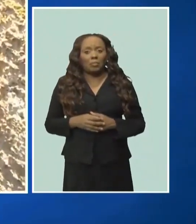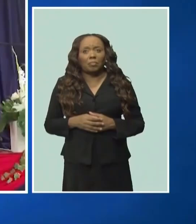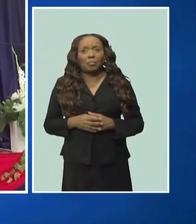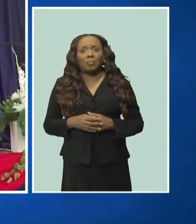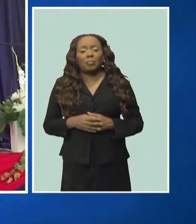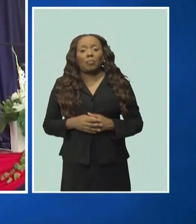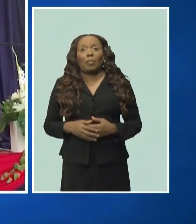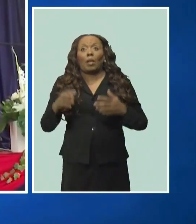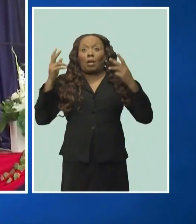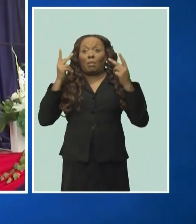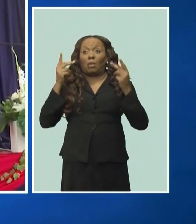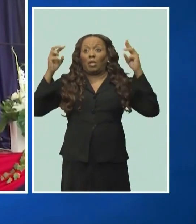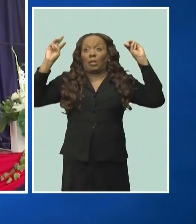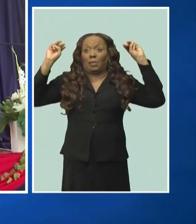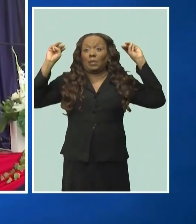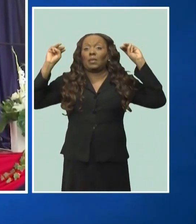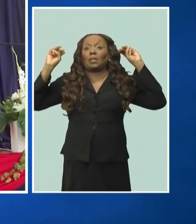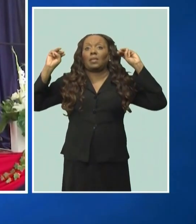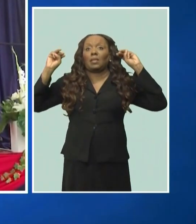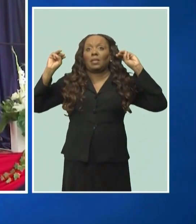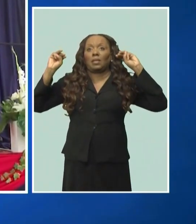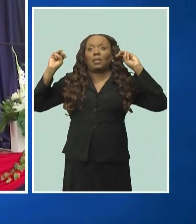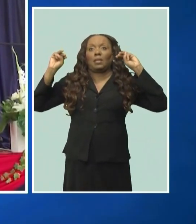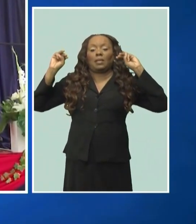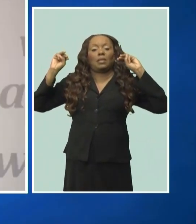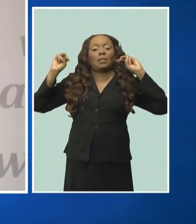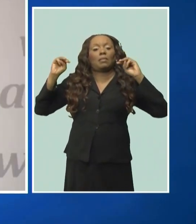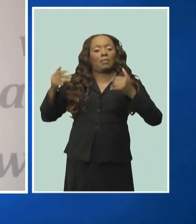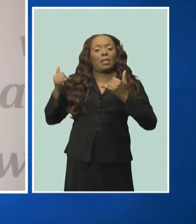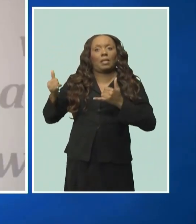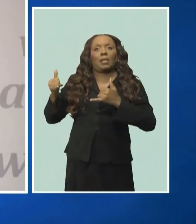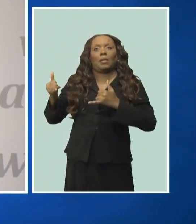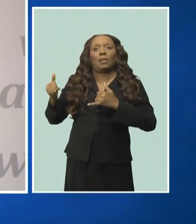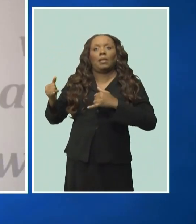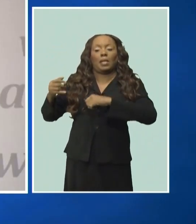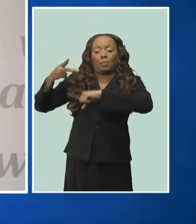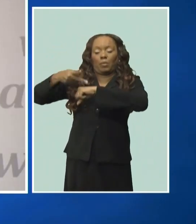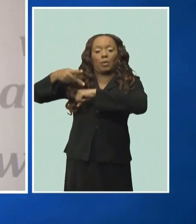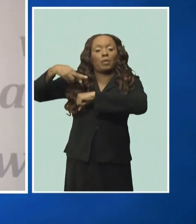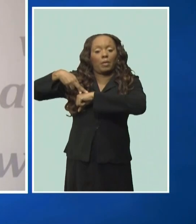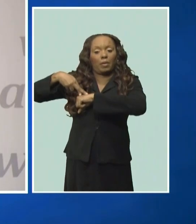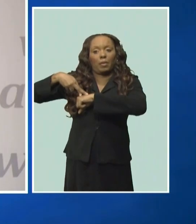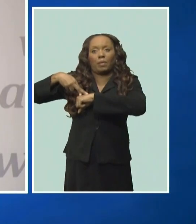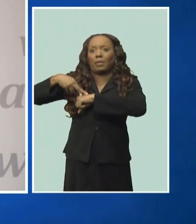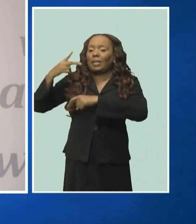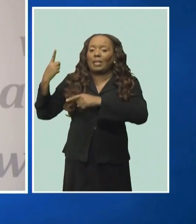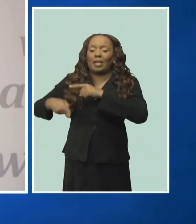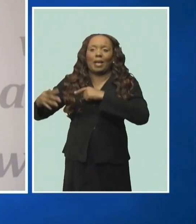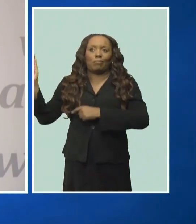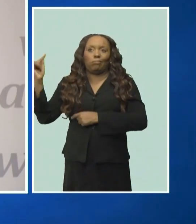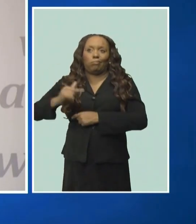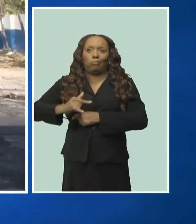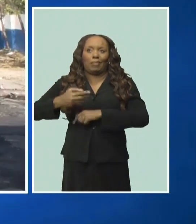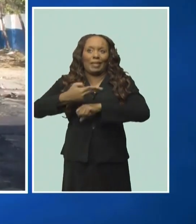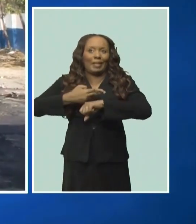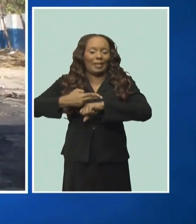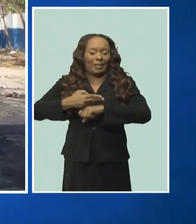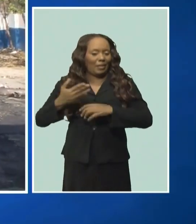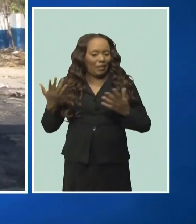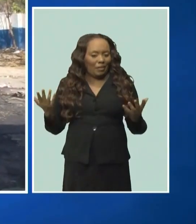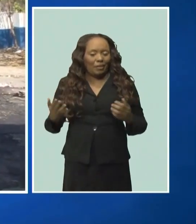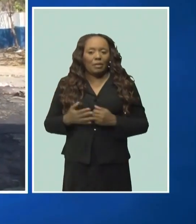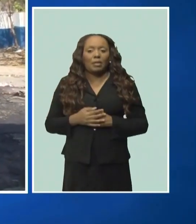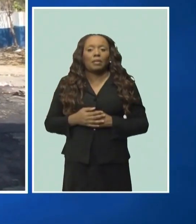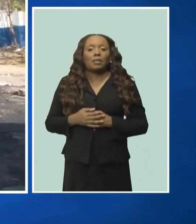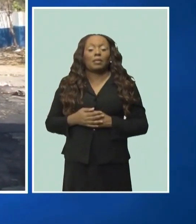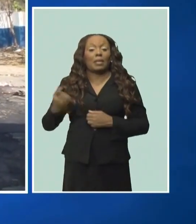Prime Minister Ariel Henry remains in the U.S. territory, Puerto Rico, unable to return to his country. Gangs say